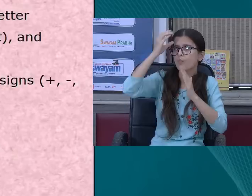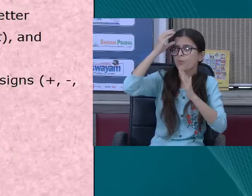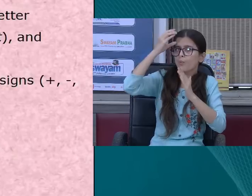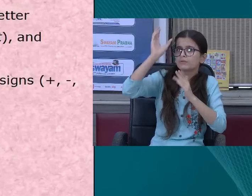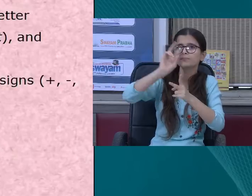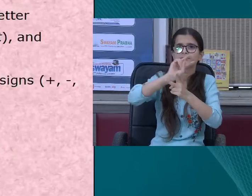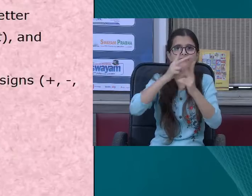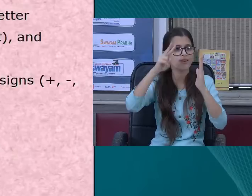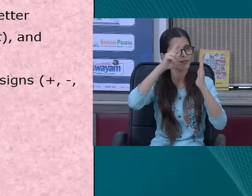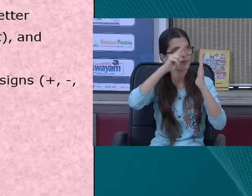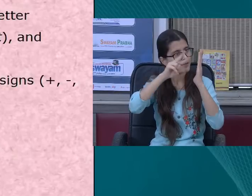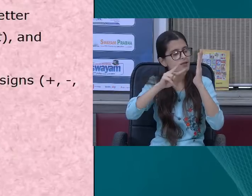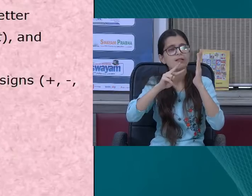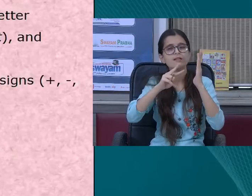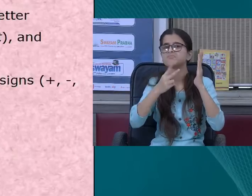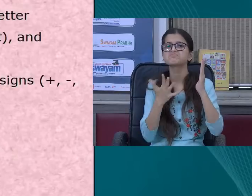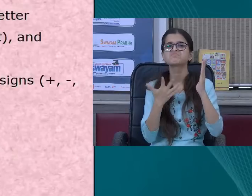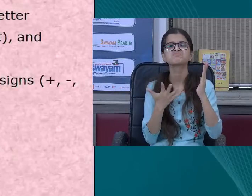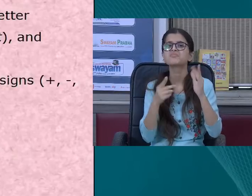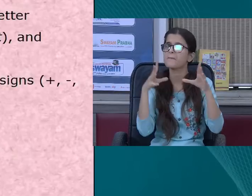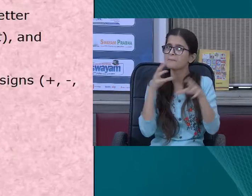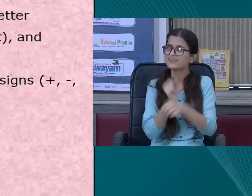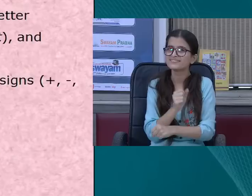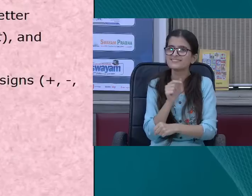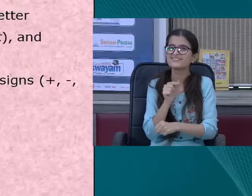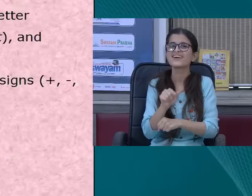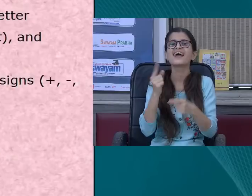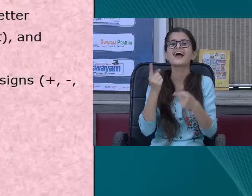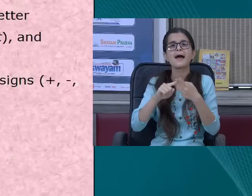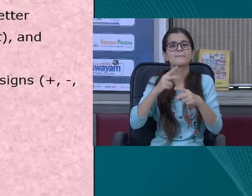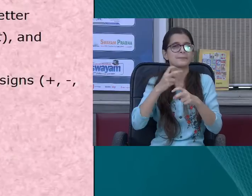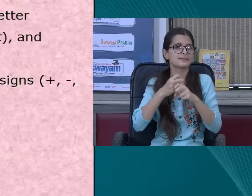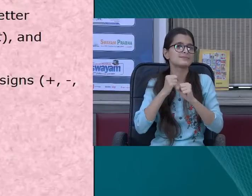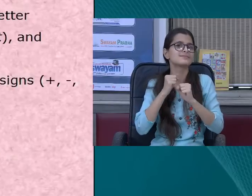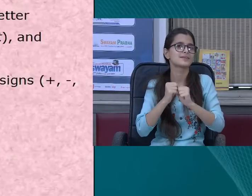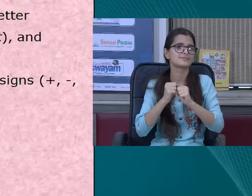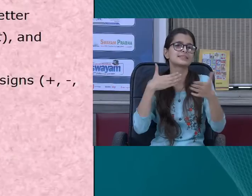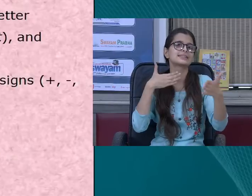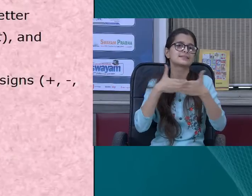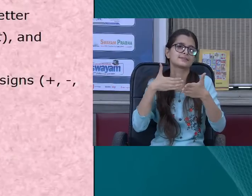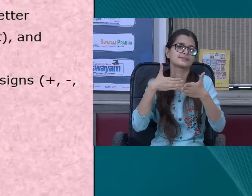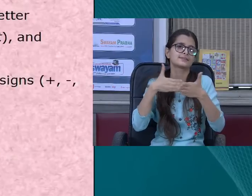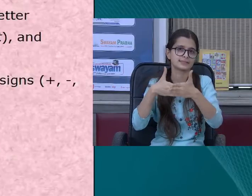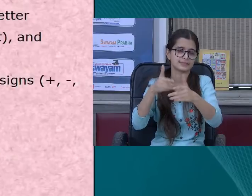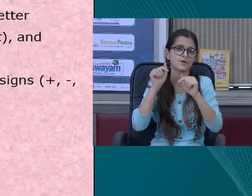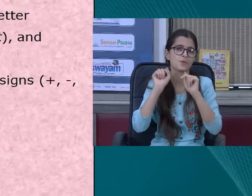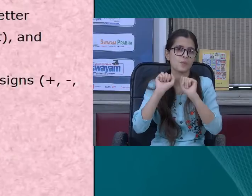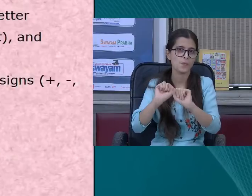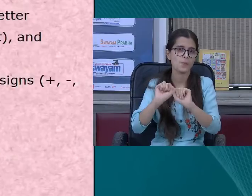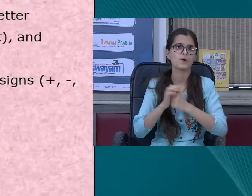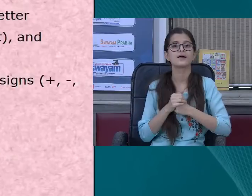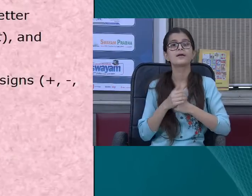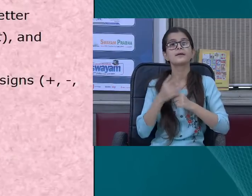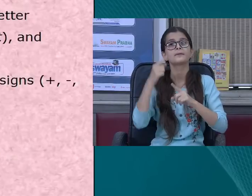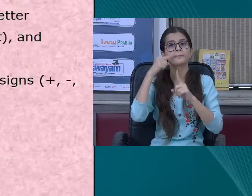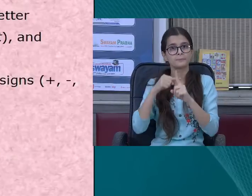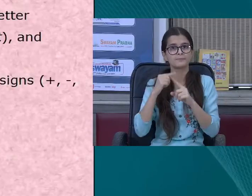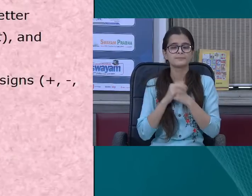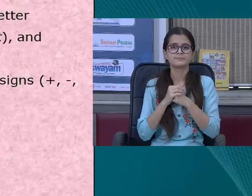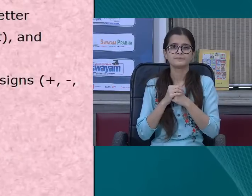is 10 minutes, 15 minutes, and all that they have. So time management is very difficult. They have a